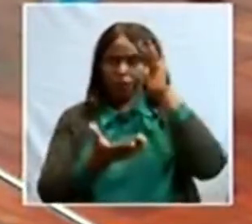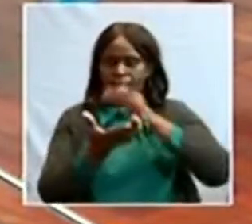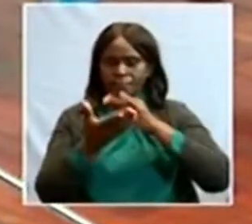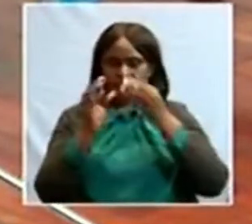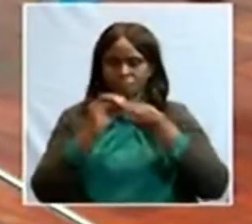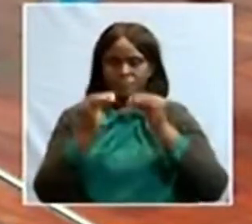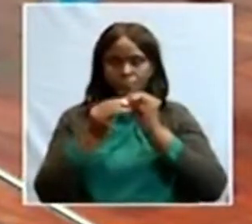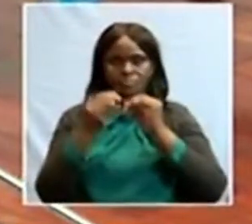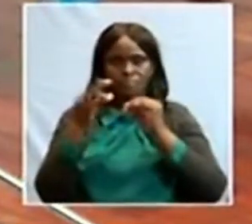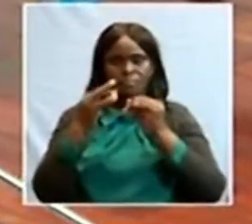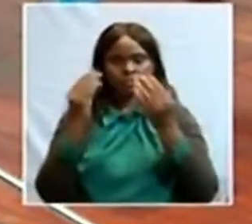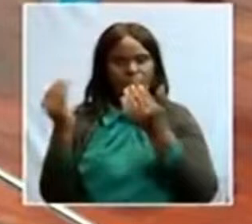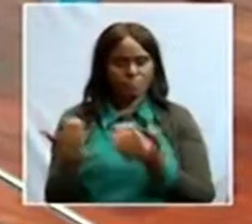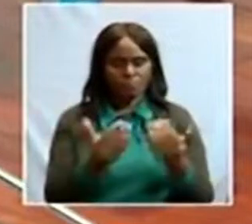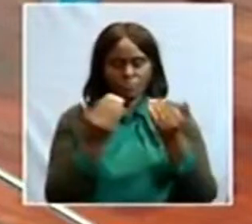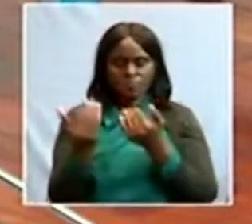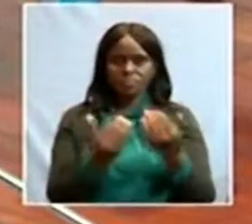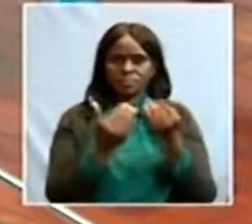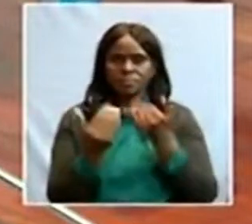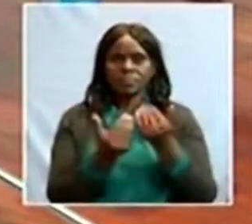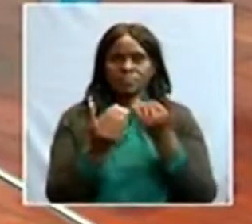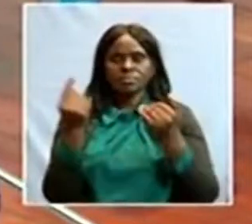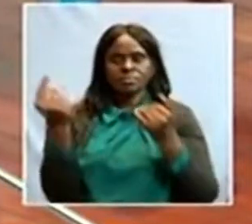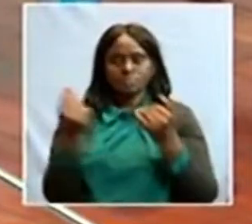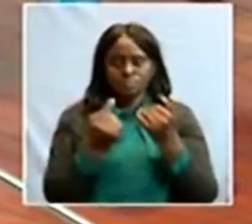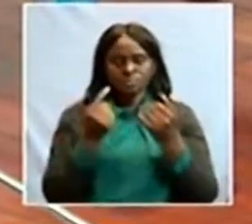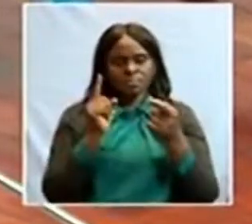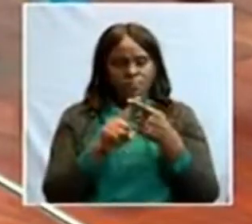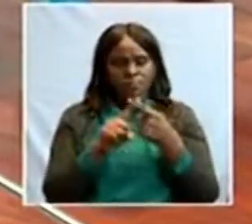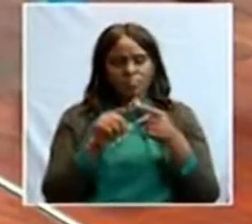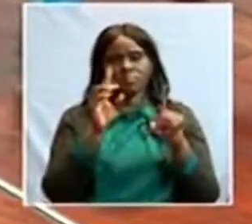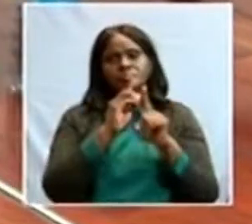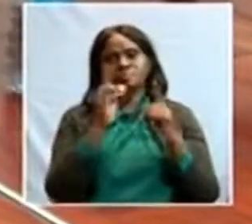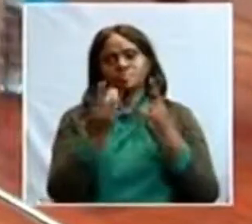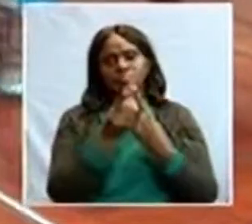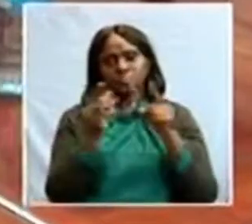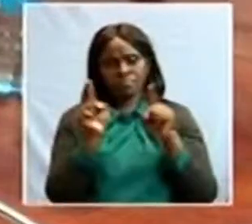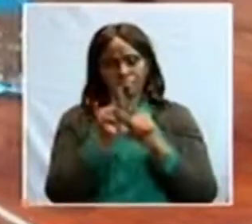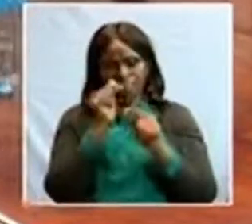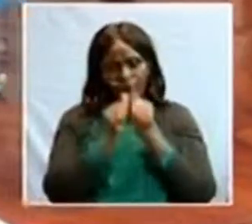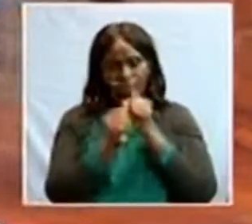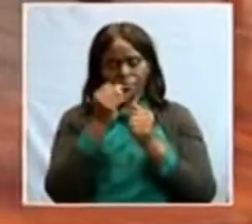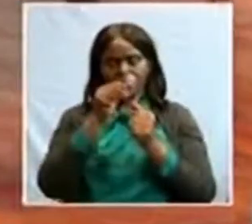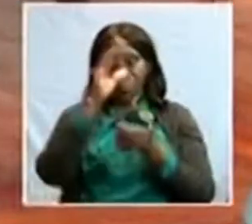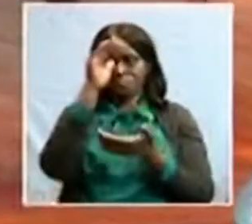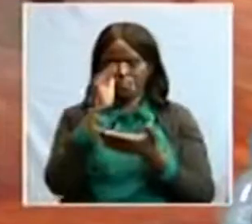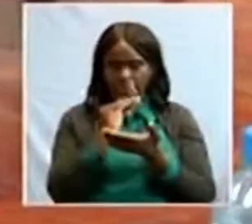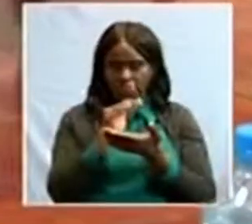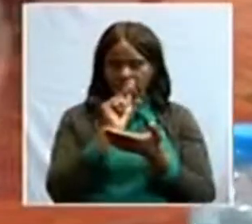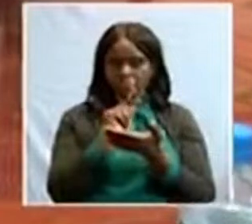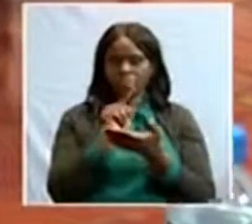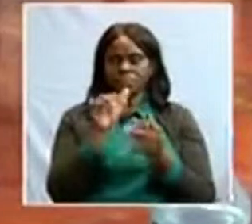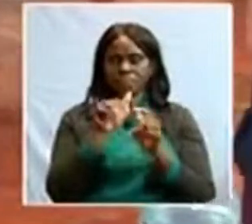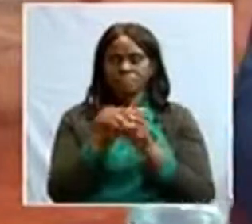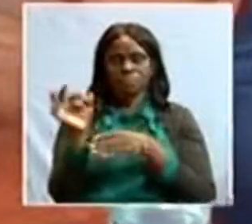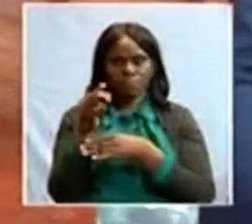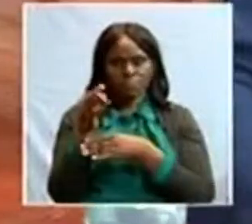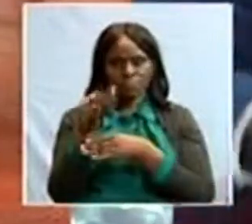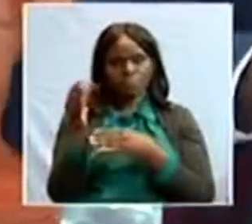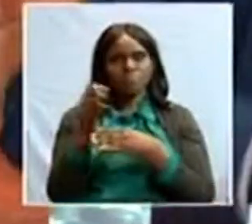of buses coming to the district arising from the reduction in fish